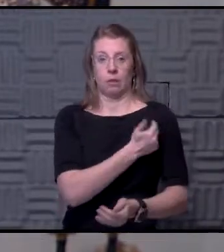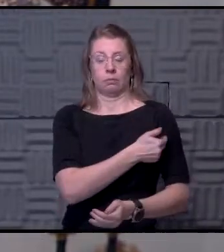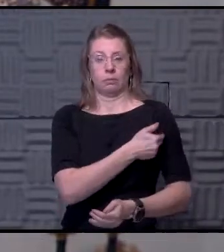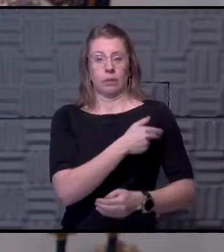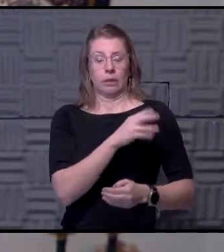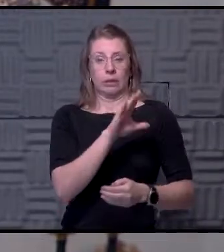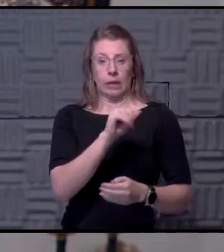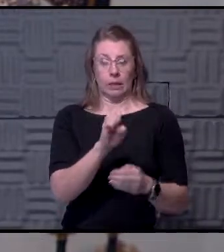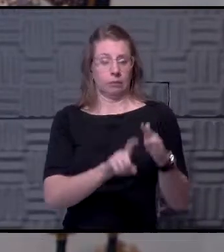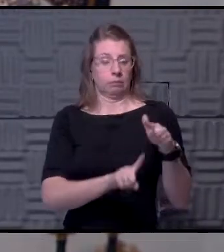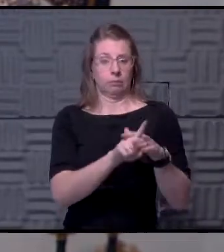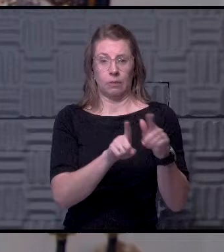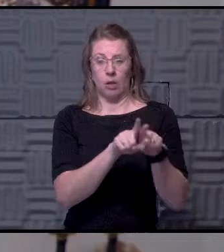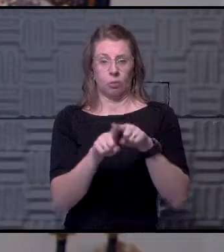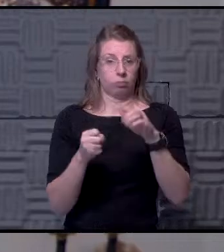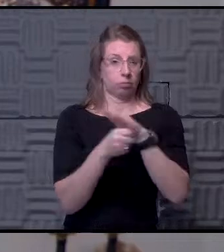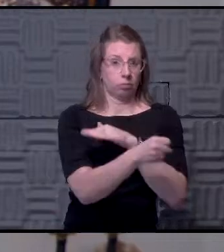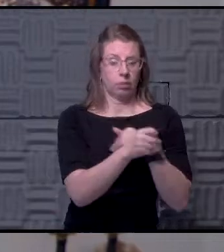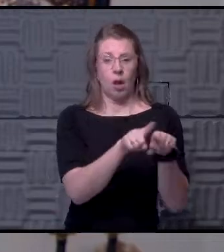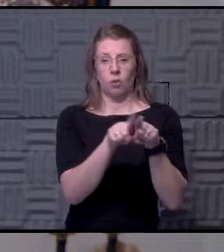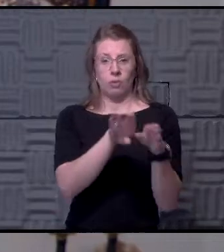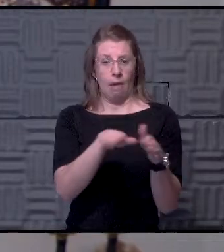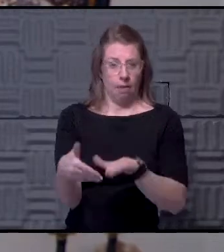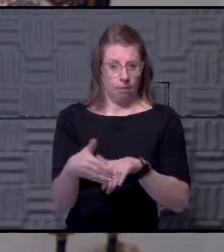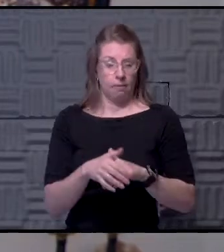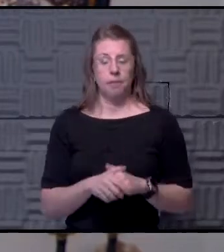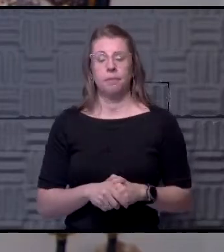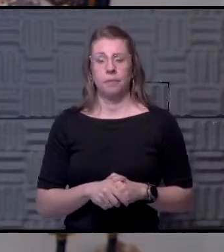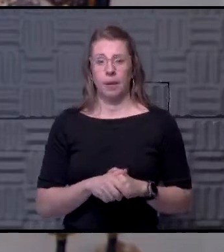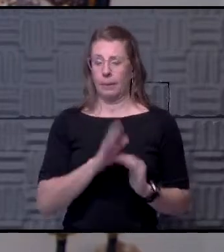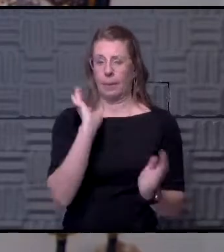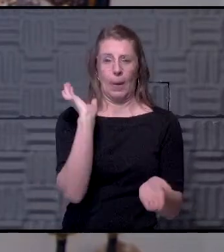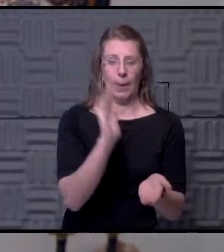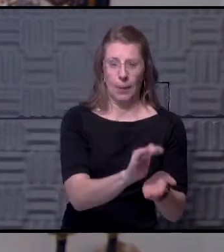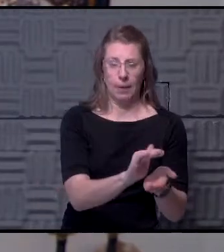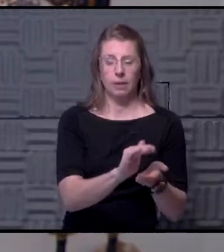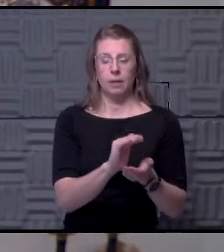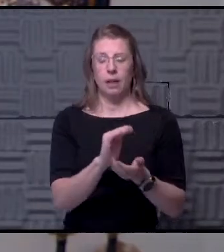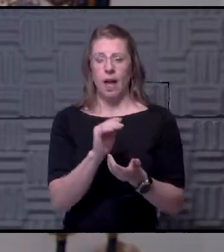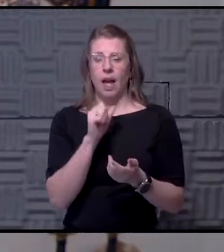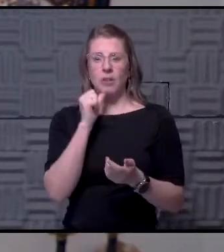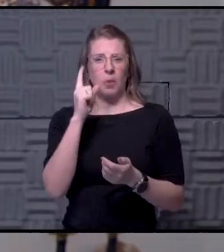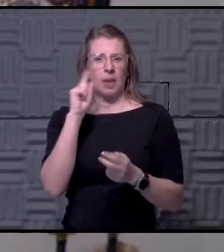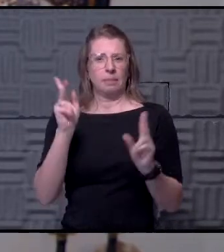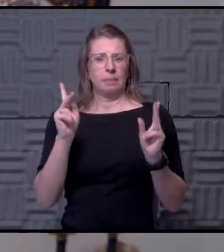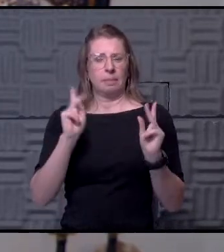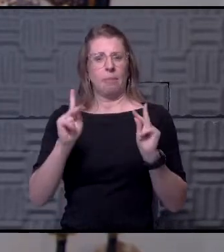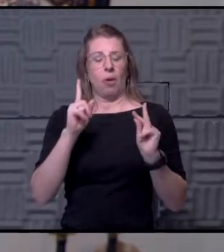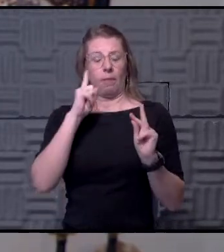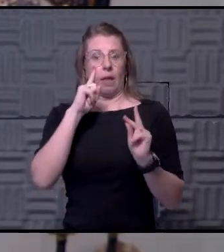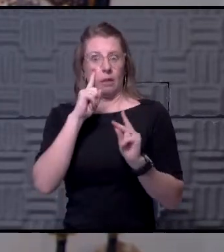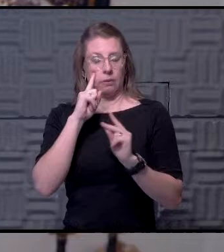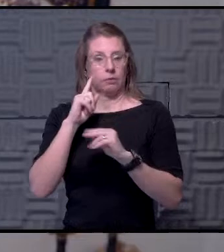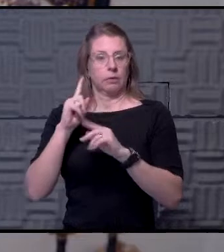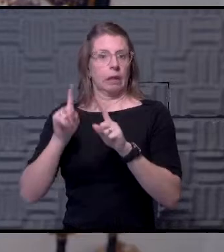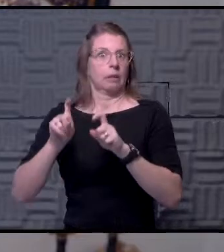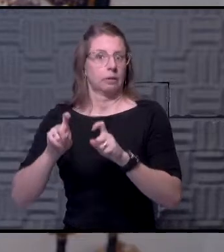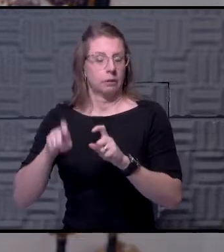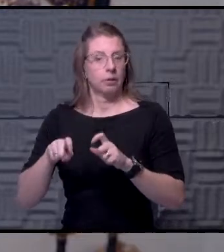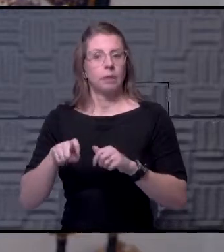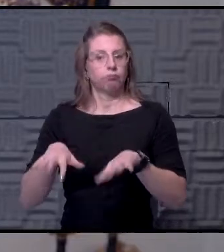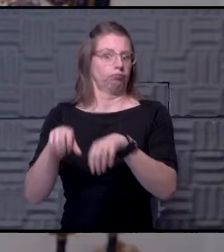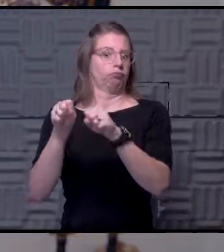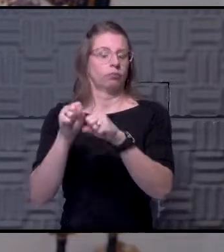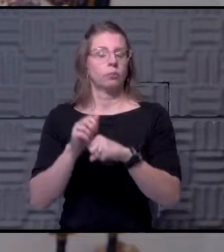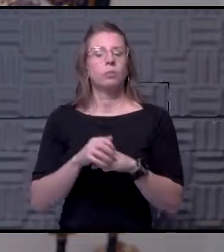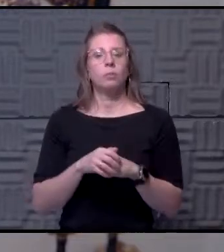cases, hospitalizations, and deaths. So I think it's less top of mind, John. The good news is that